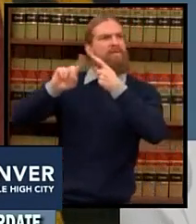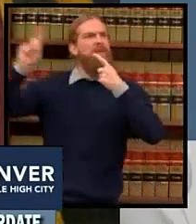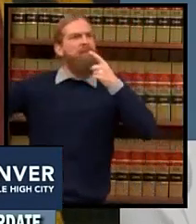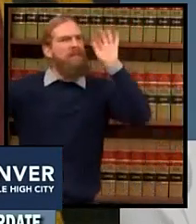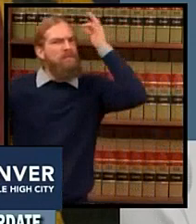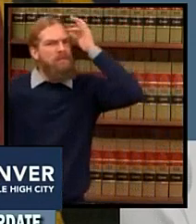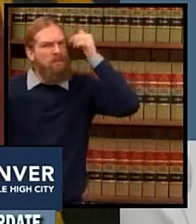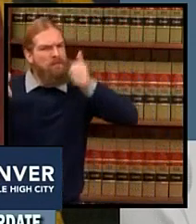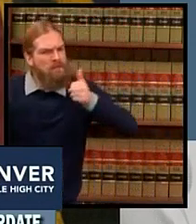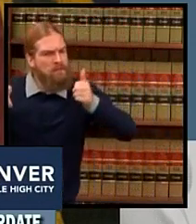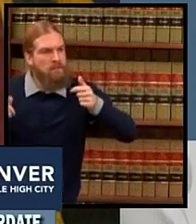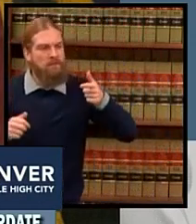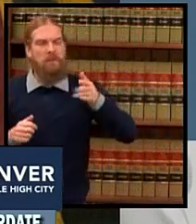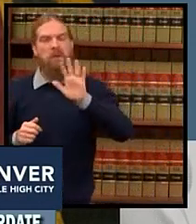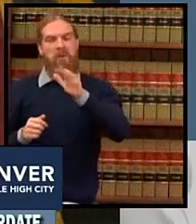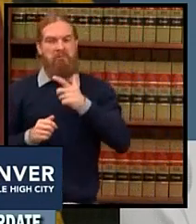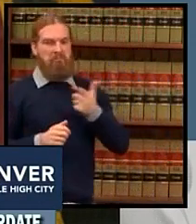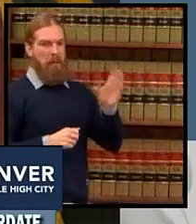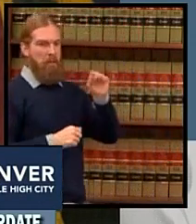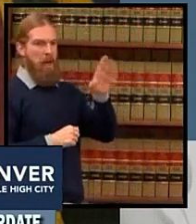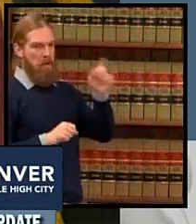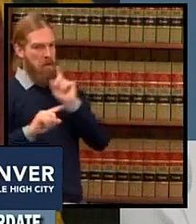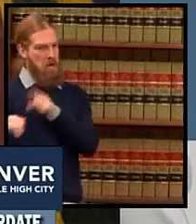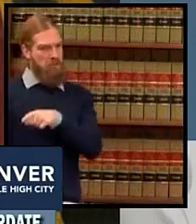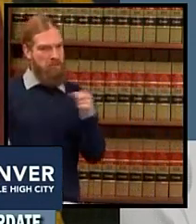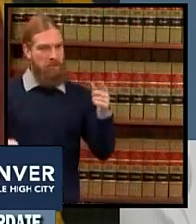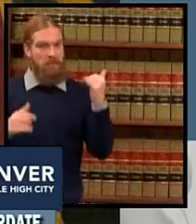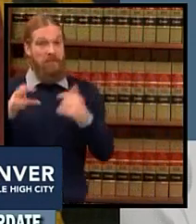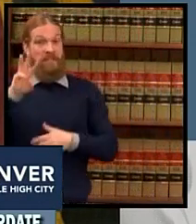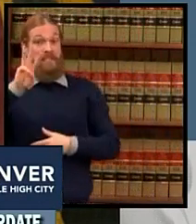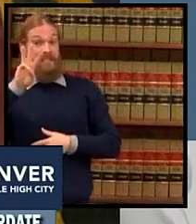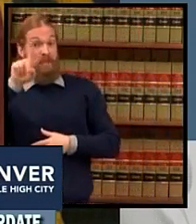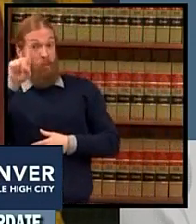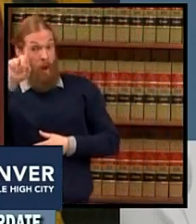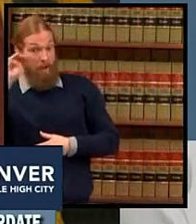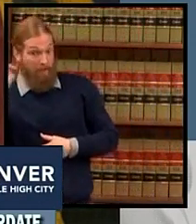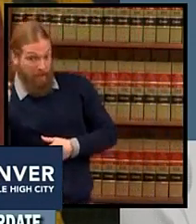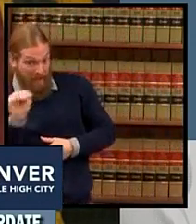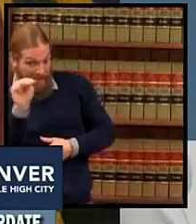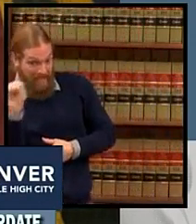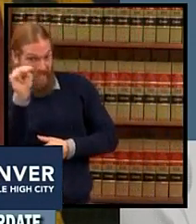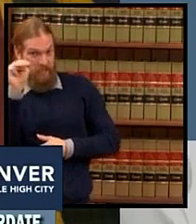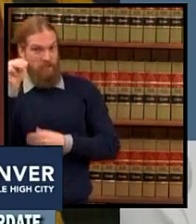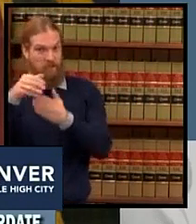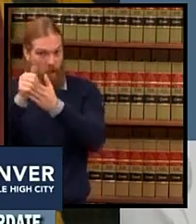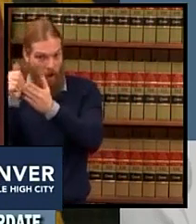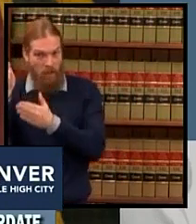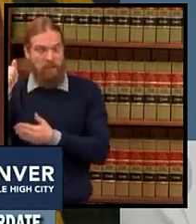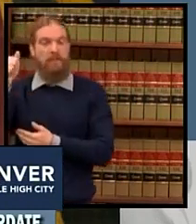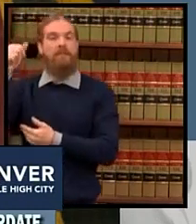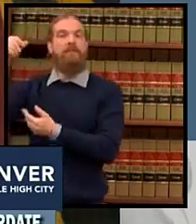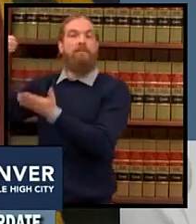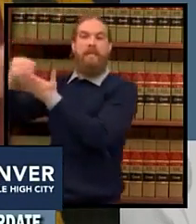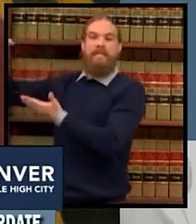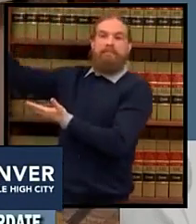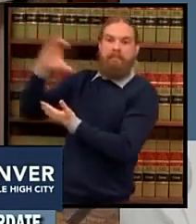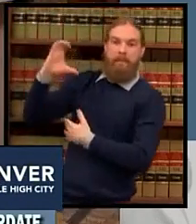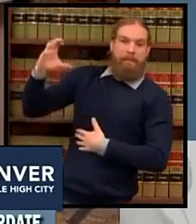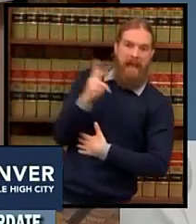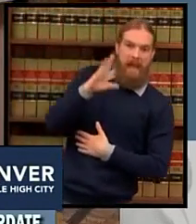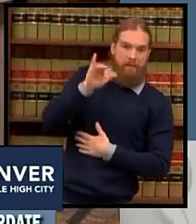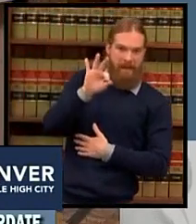have a $61 million reimbursement tab in front of FEMA at this point in time. So it's no small number.